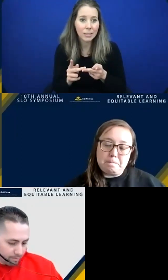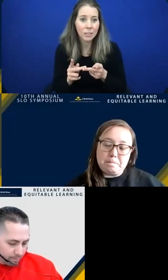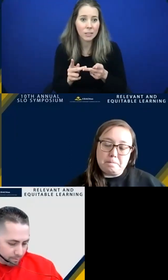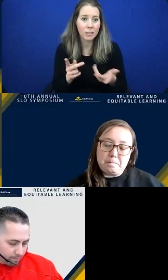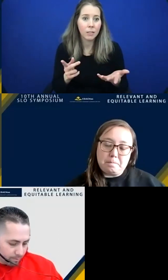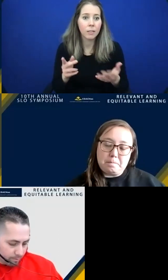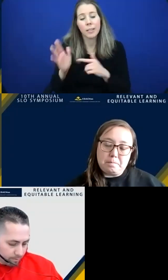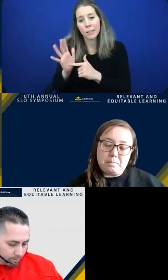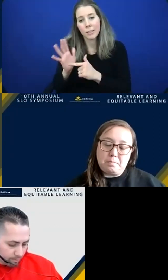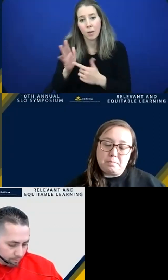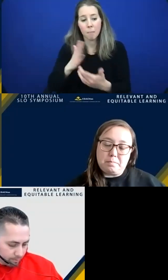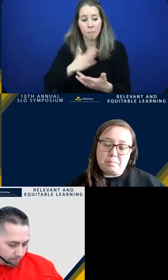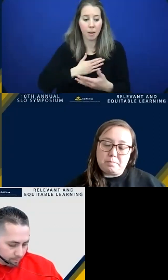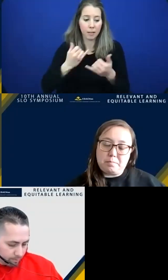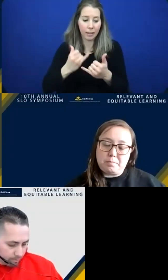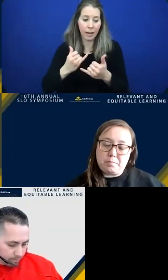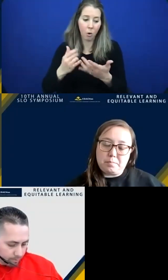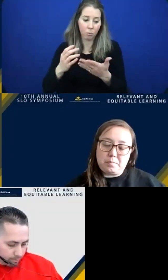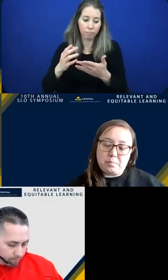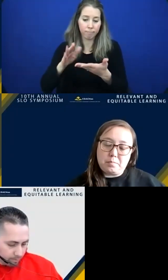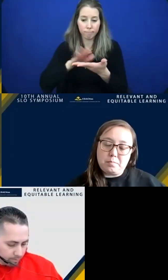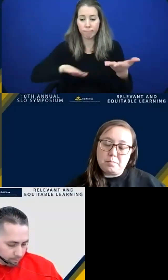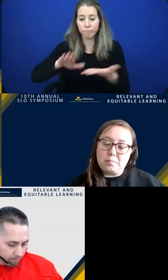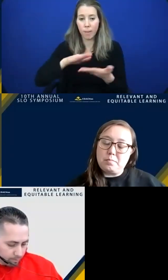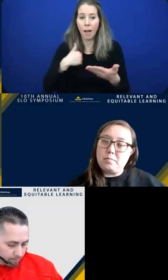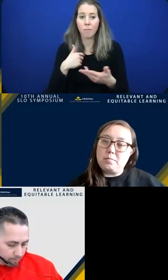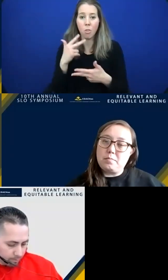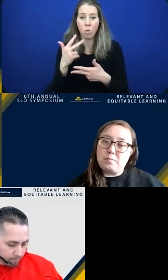give you an example. My current institution, there are three